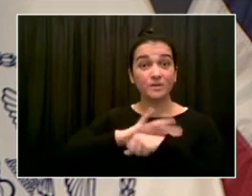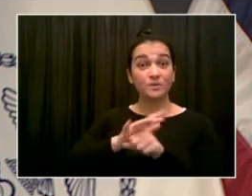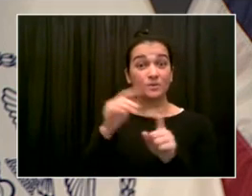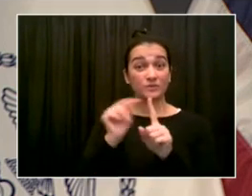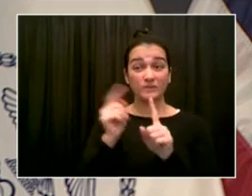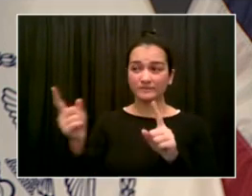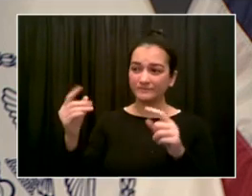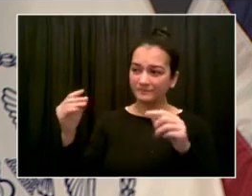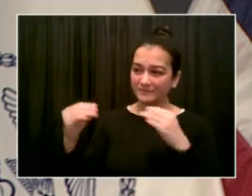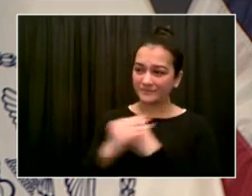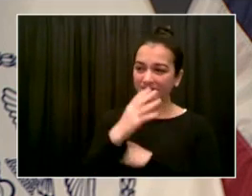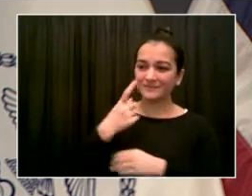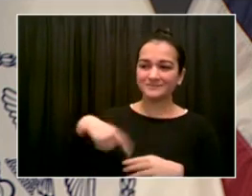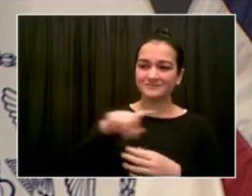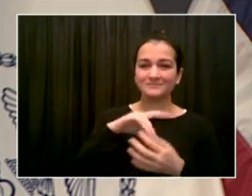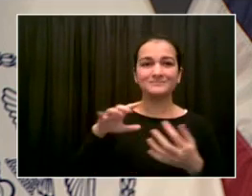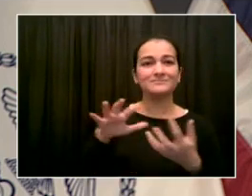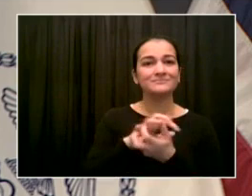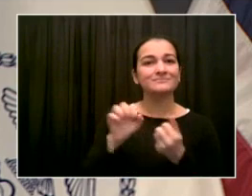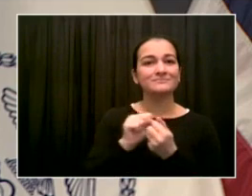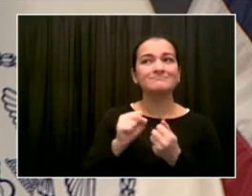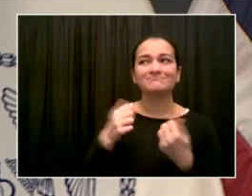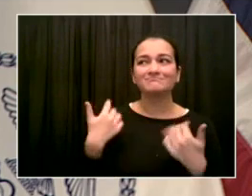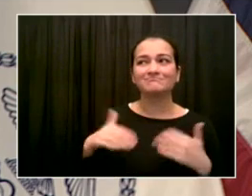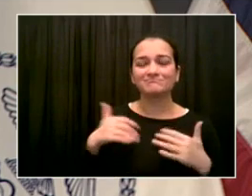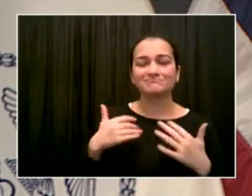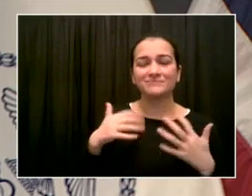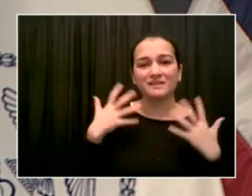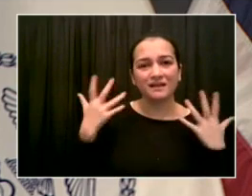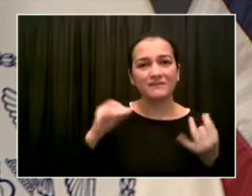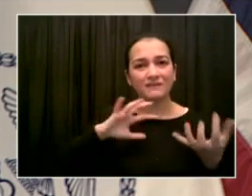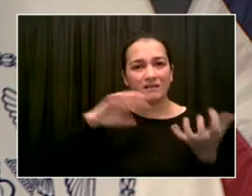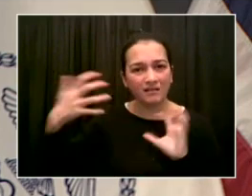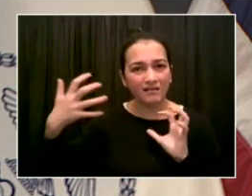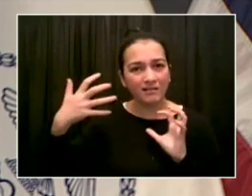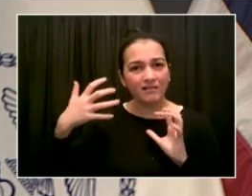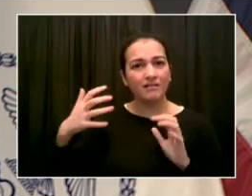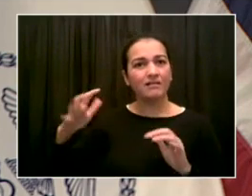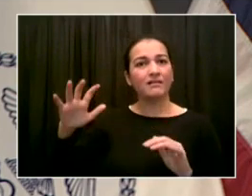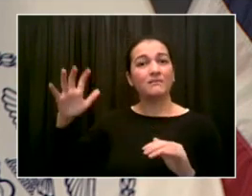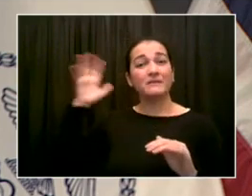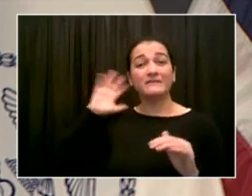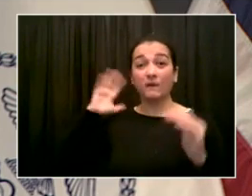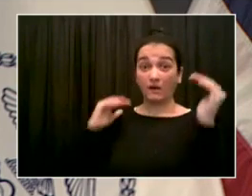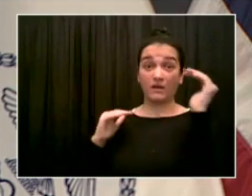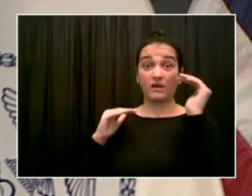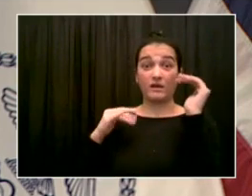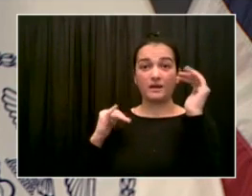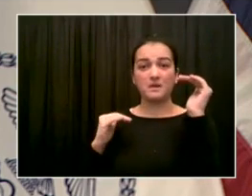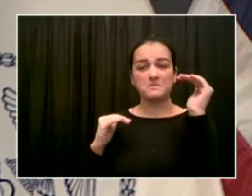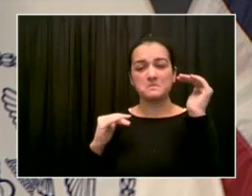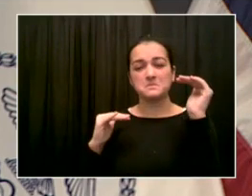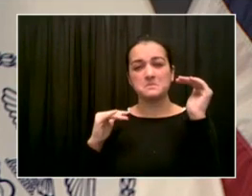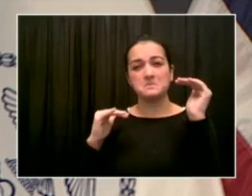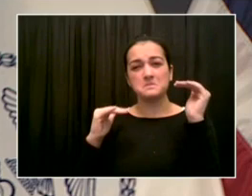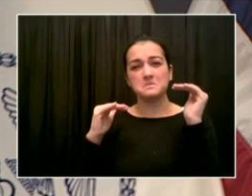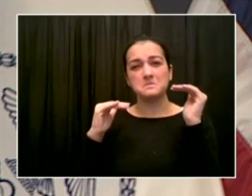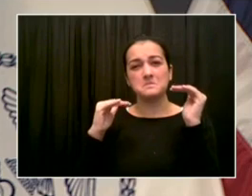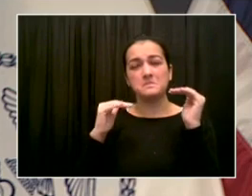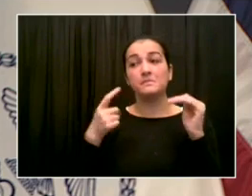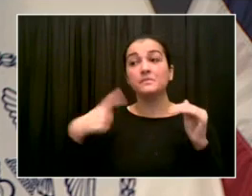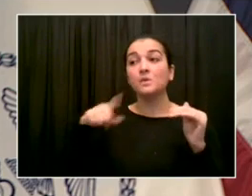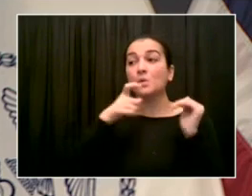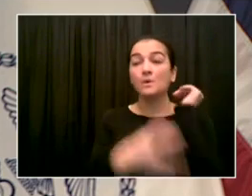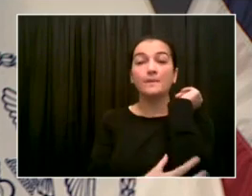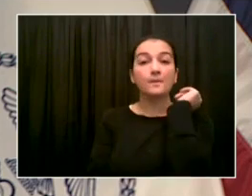as of 2 years ago, we had gotten hundreds of thousands of people out of poverty. That's factually been proven. We know there was